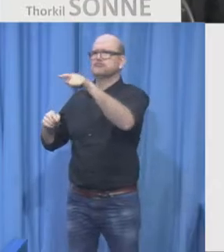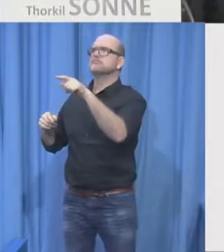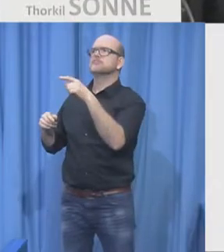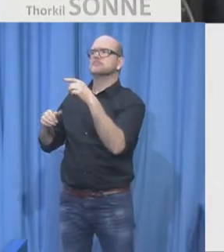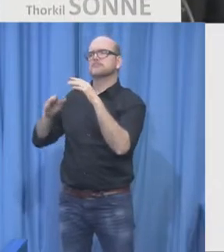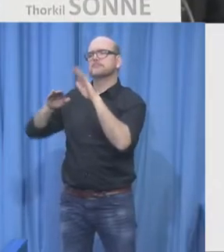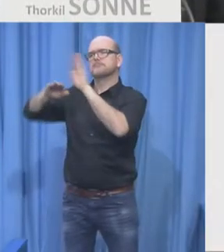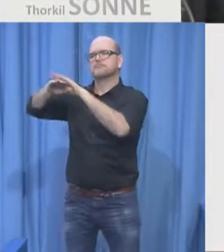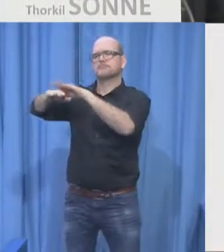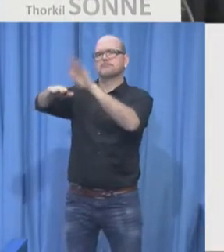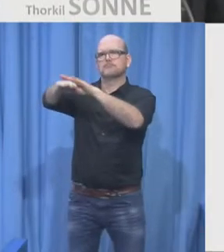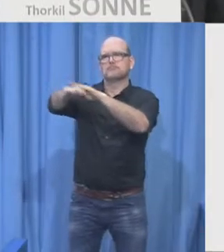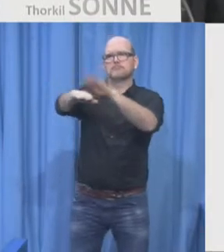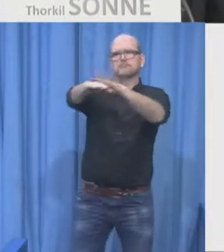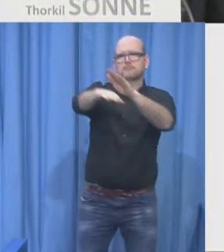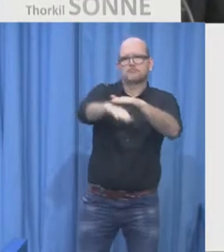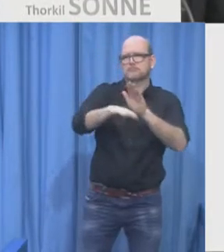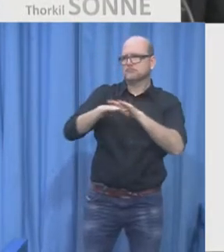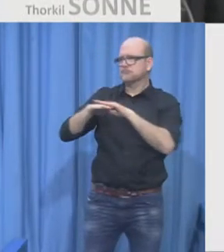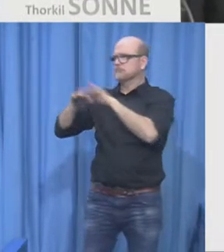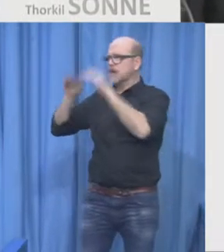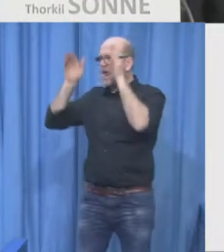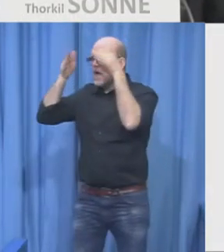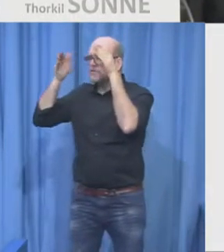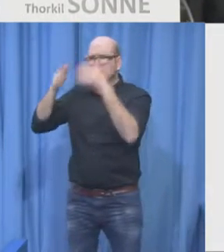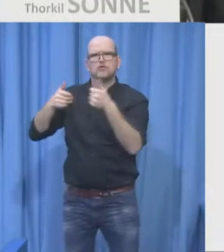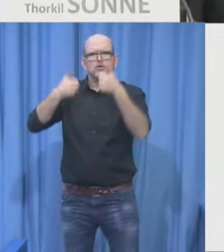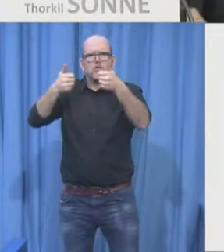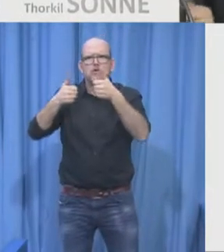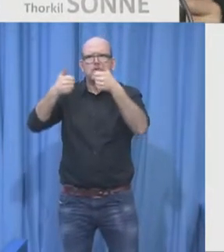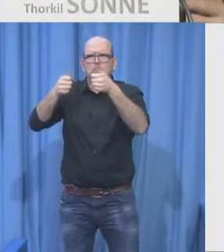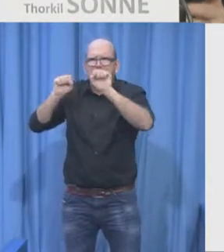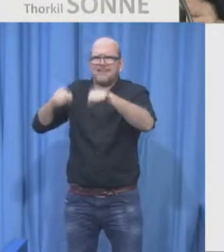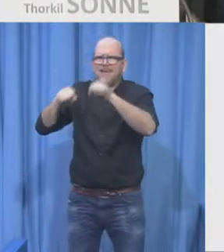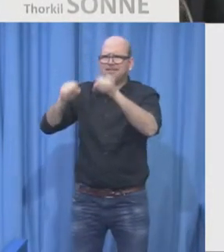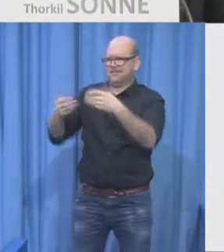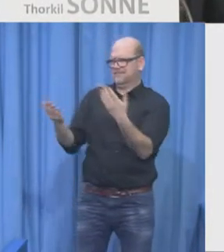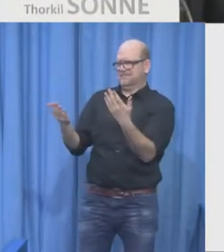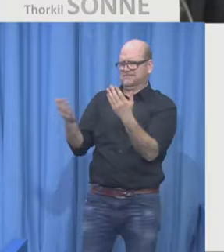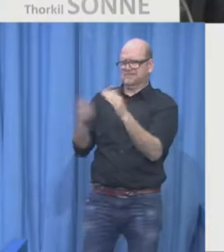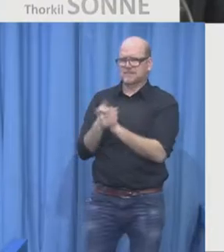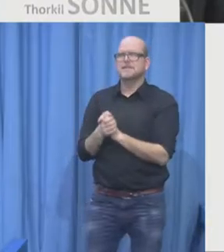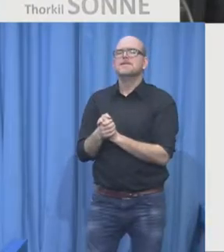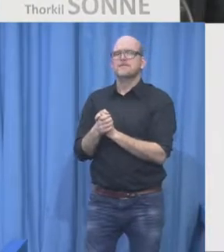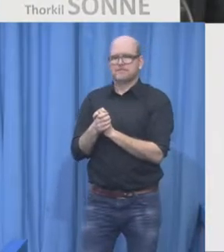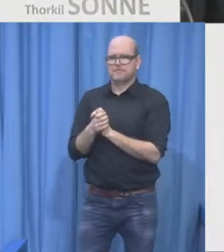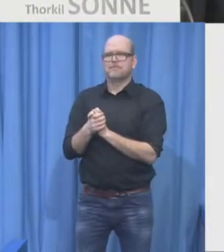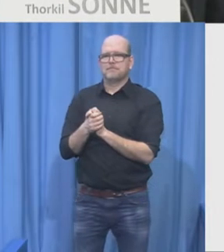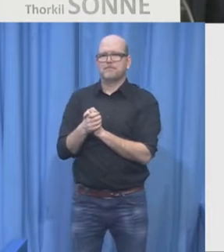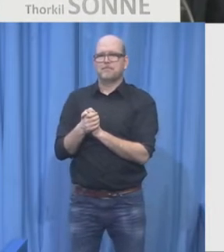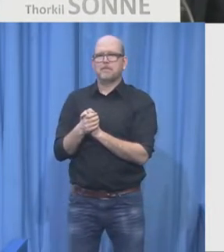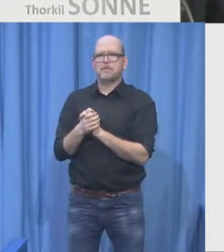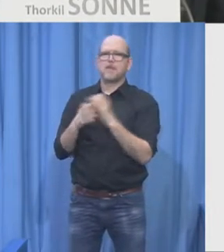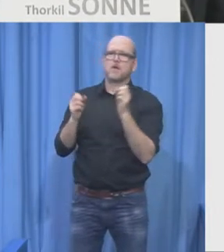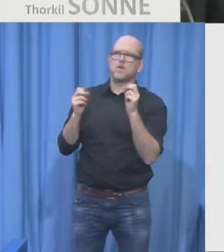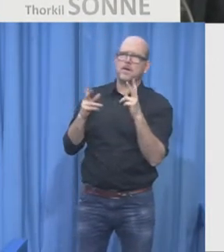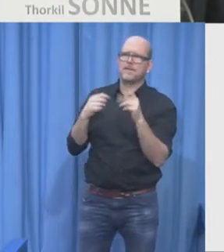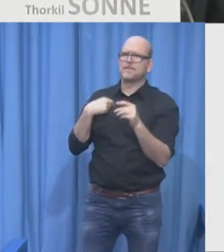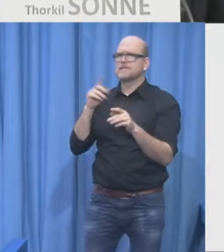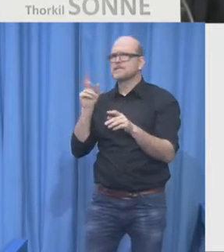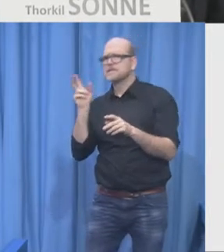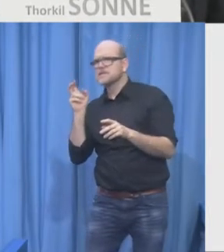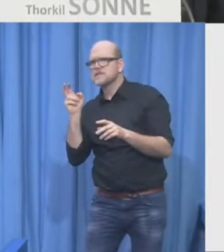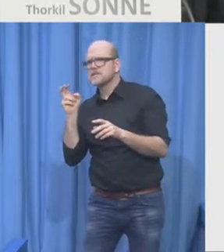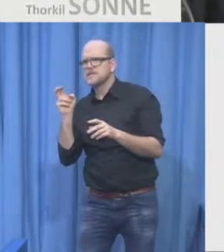the grassroots to be engaged, and we need to go from having a job in spite of autism to having a job because of